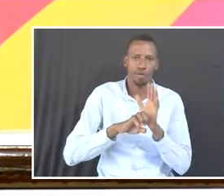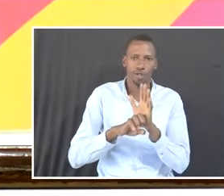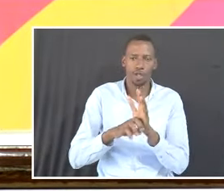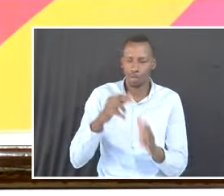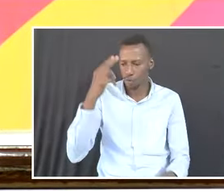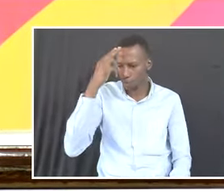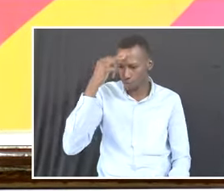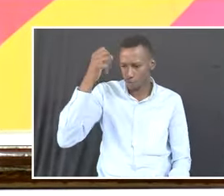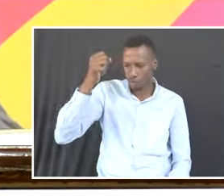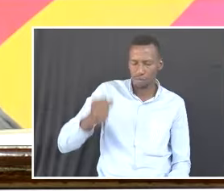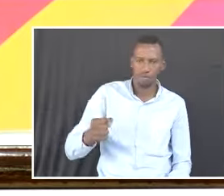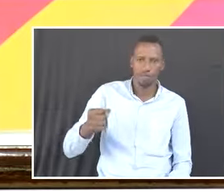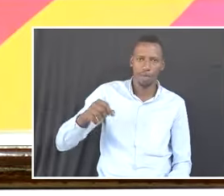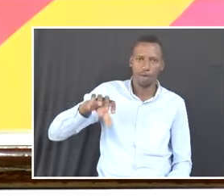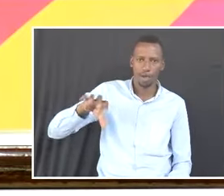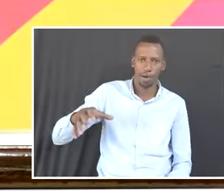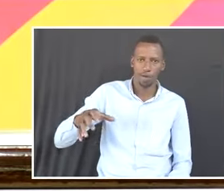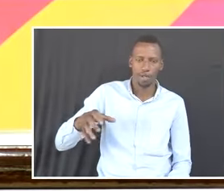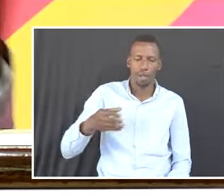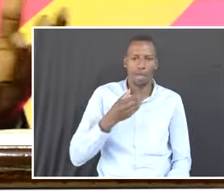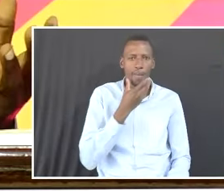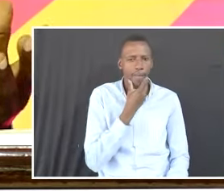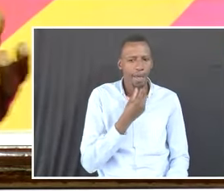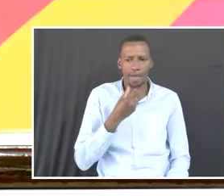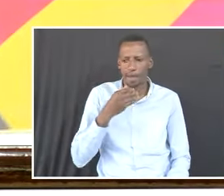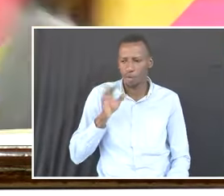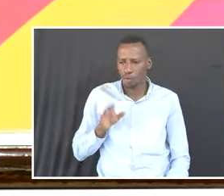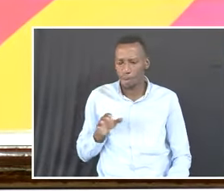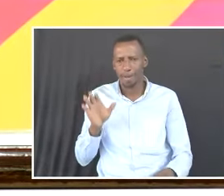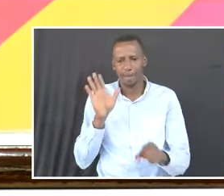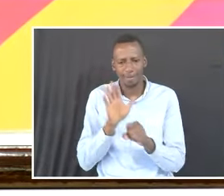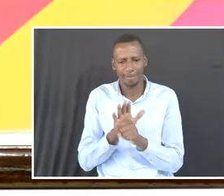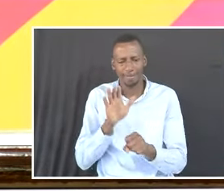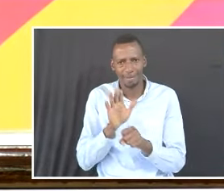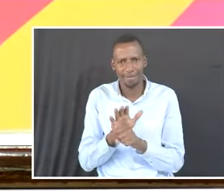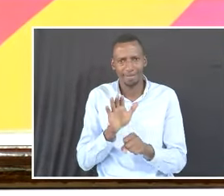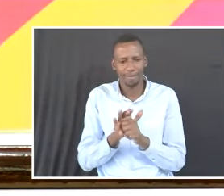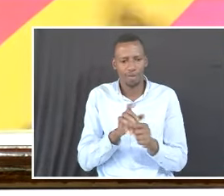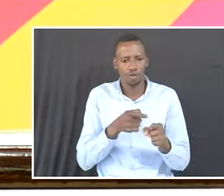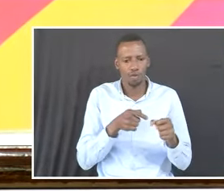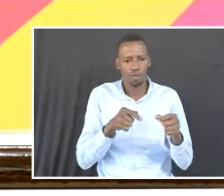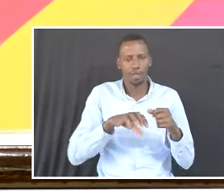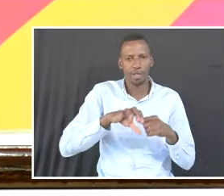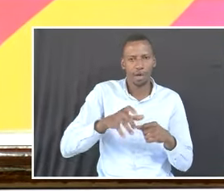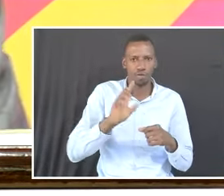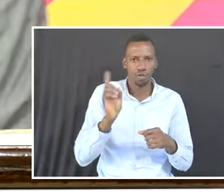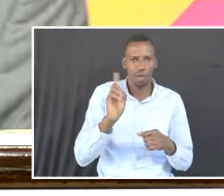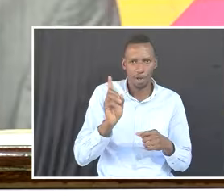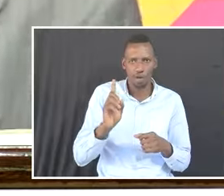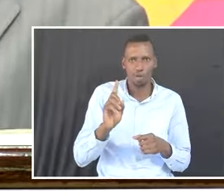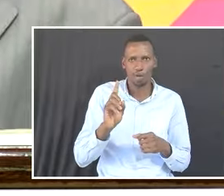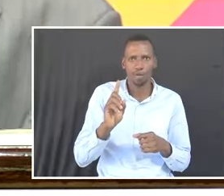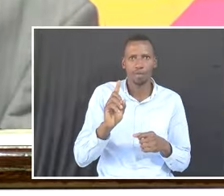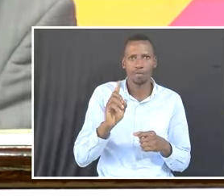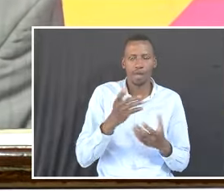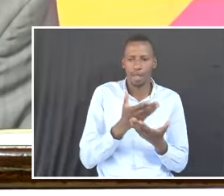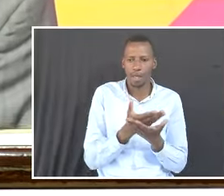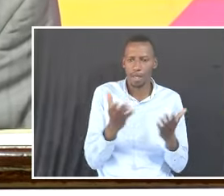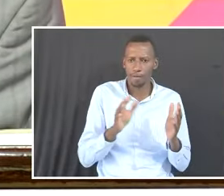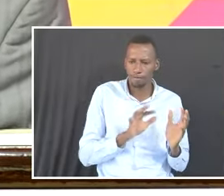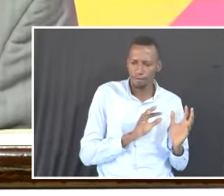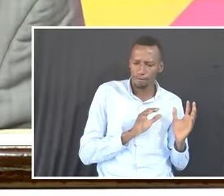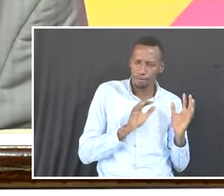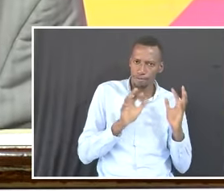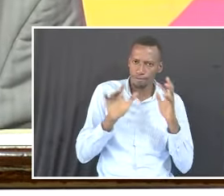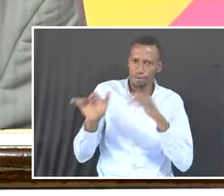County, thousands of men and women from this county of Nairobi and from others, they flock in that